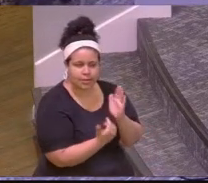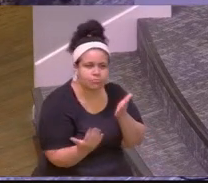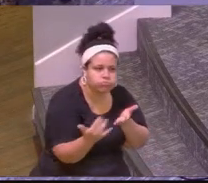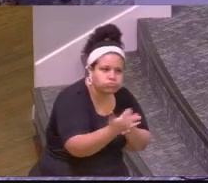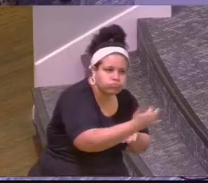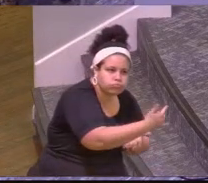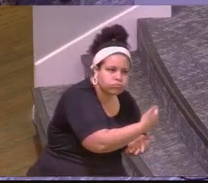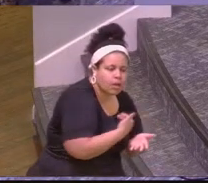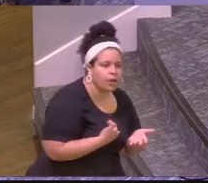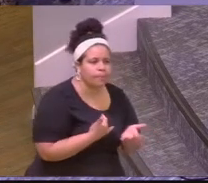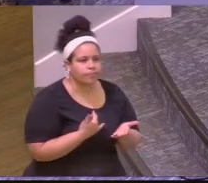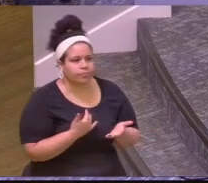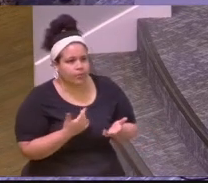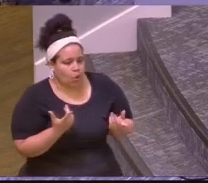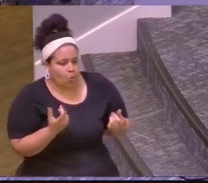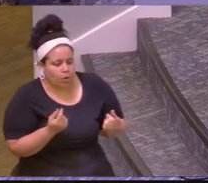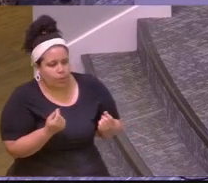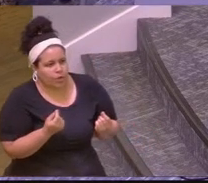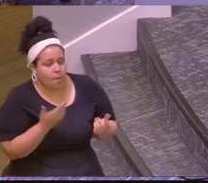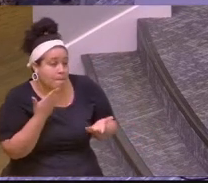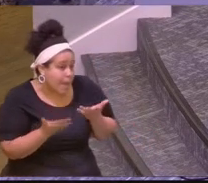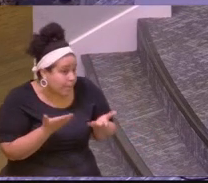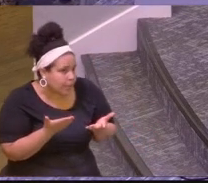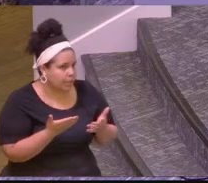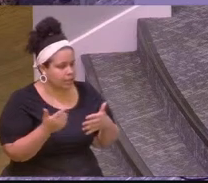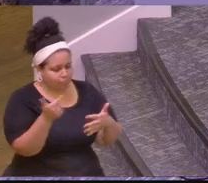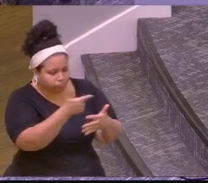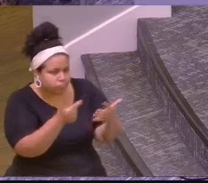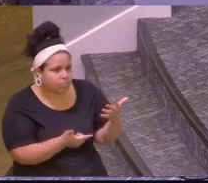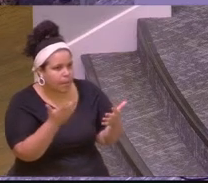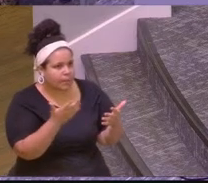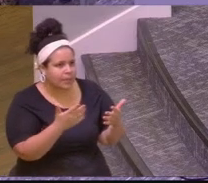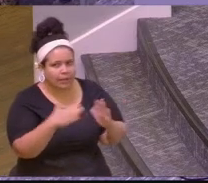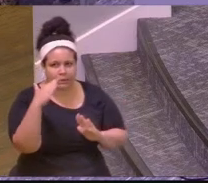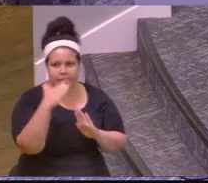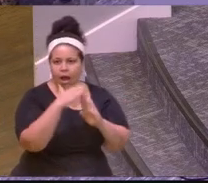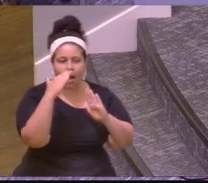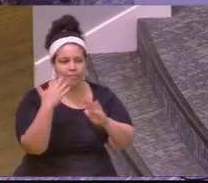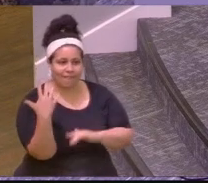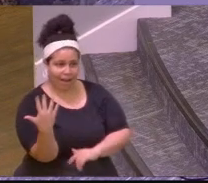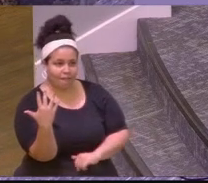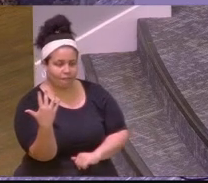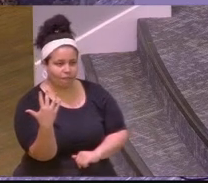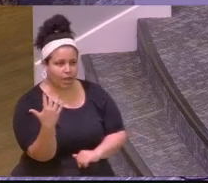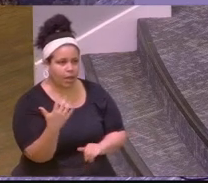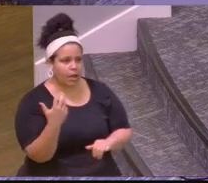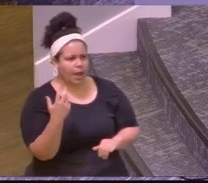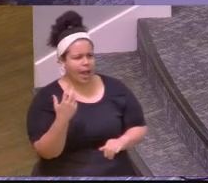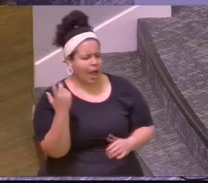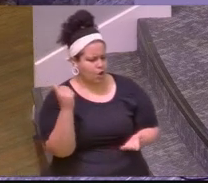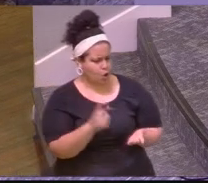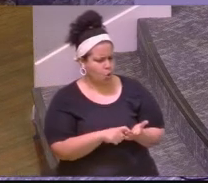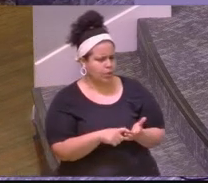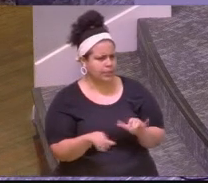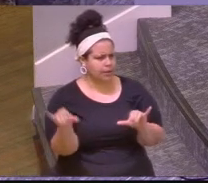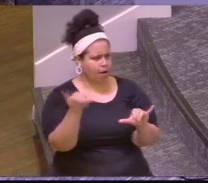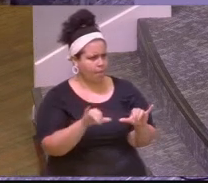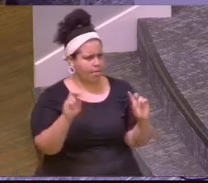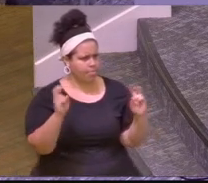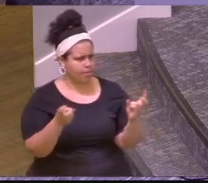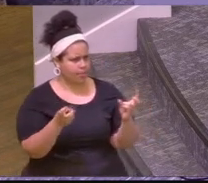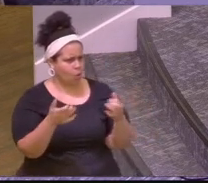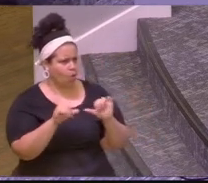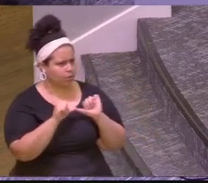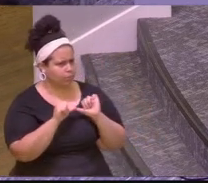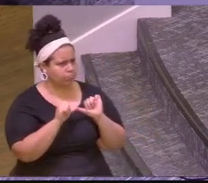thinking about our top five in particular. And what I see as a common theme in those top five is that we want to maintain the space for